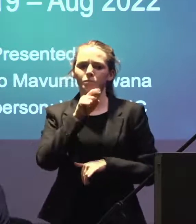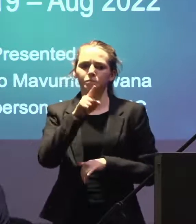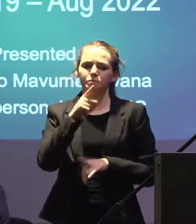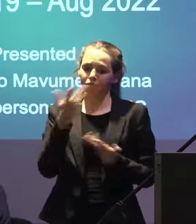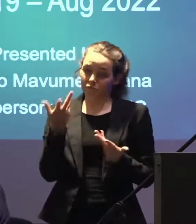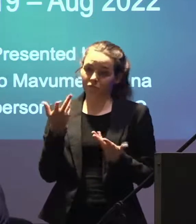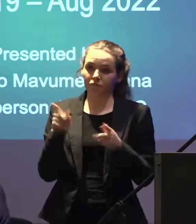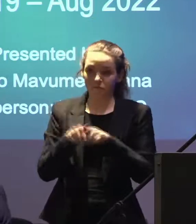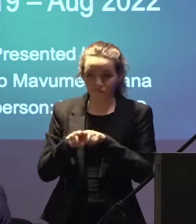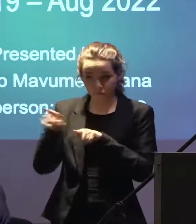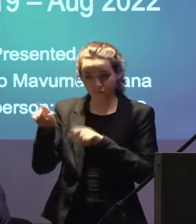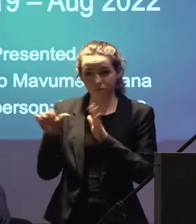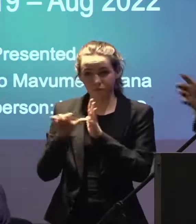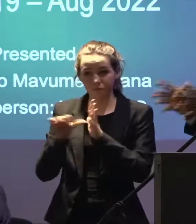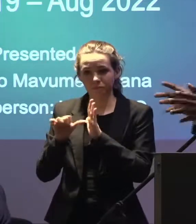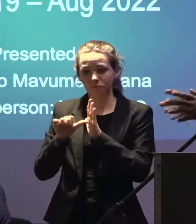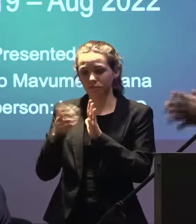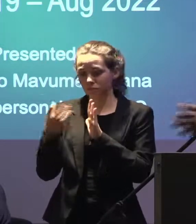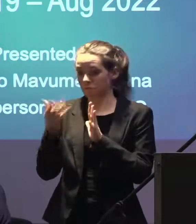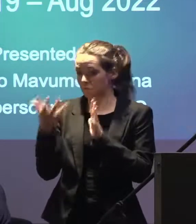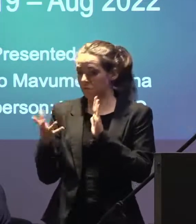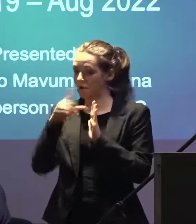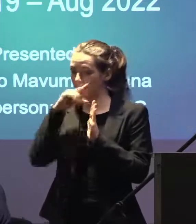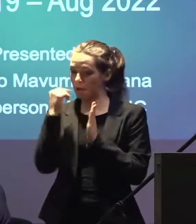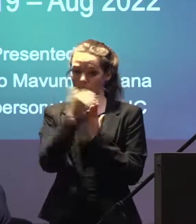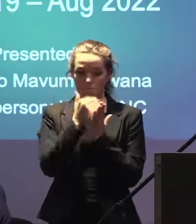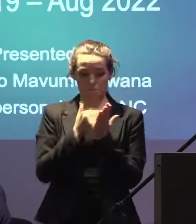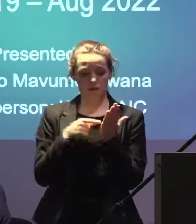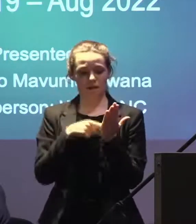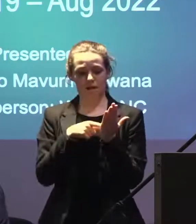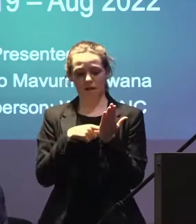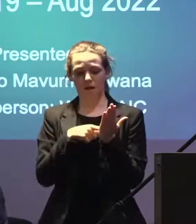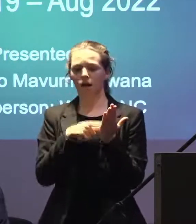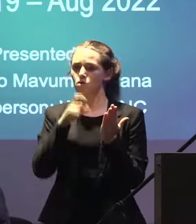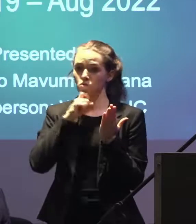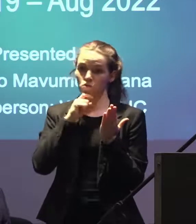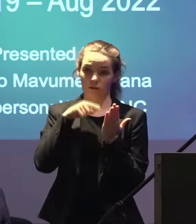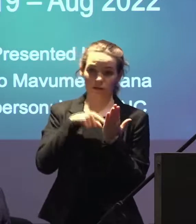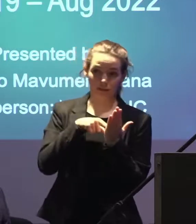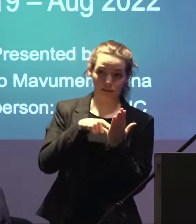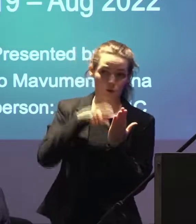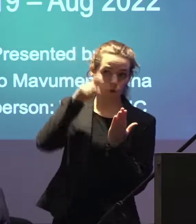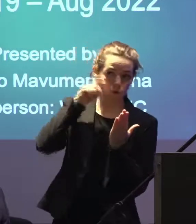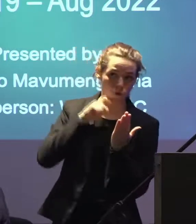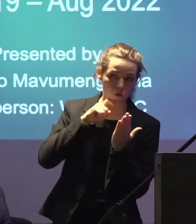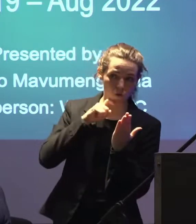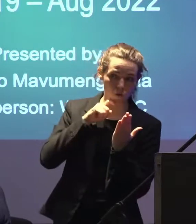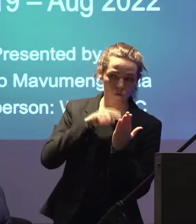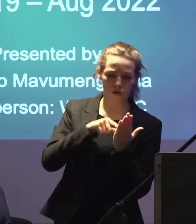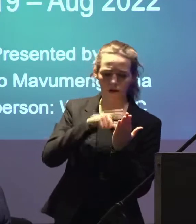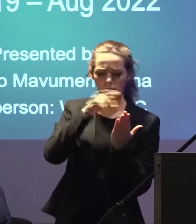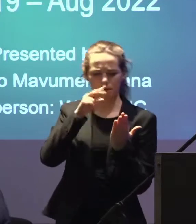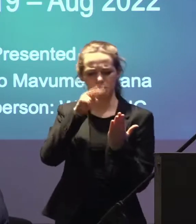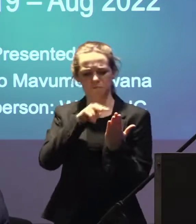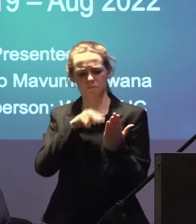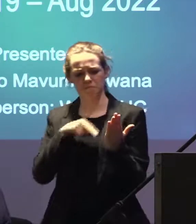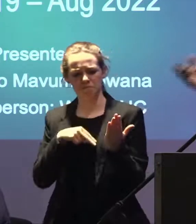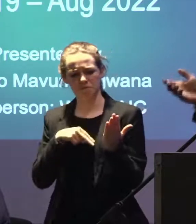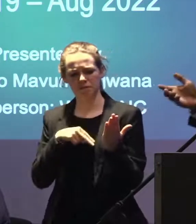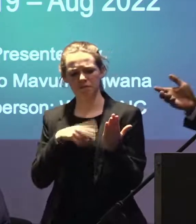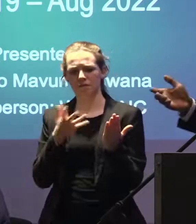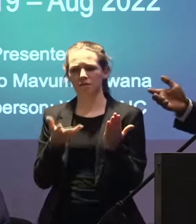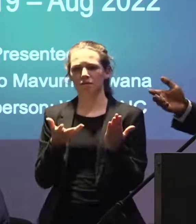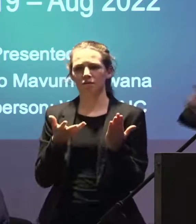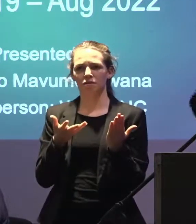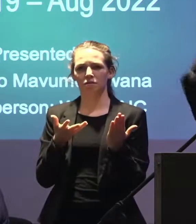as well, because we will give them, these are the names in your own province. Can you please go through these names and see